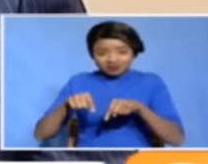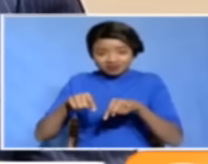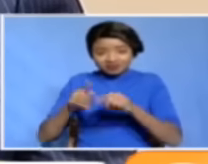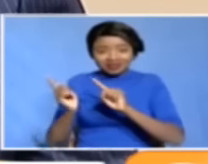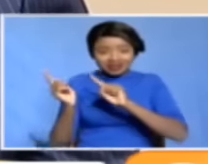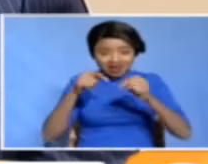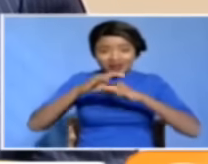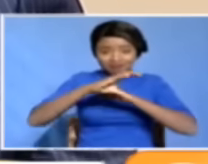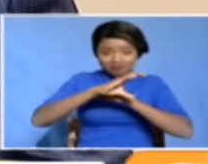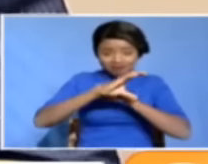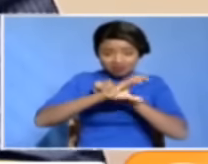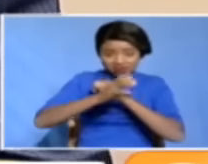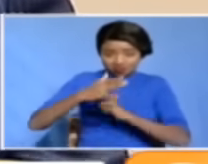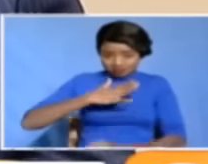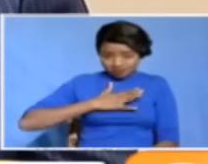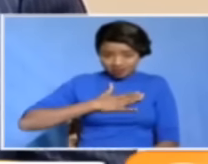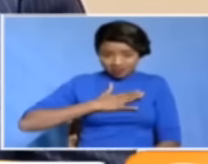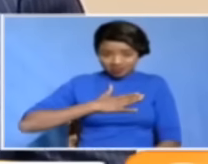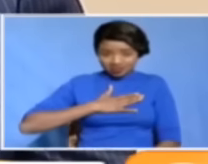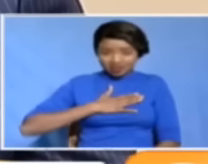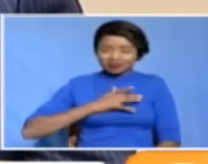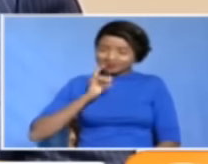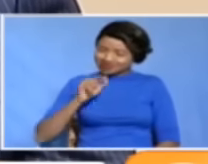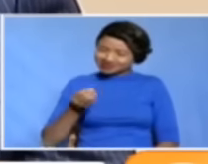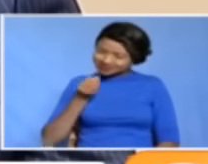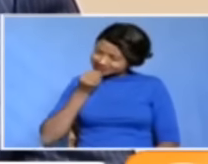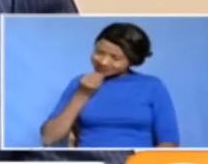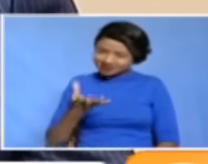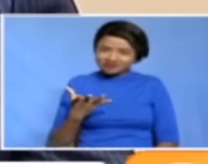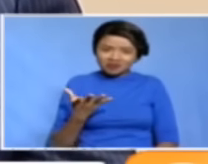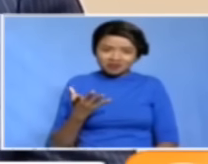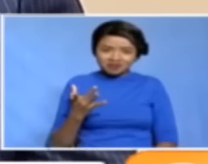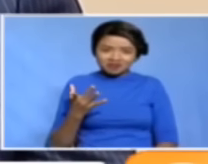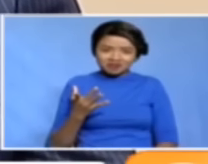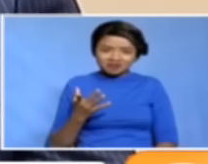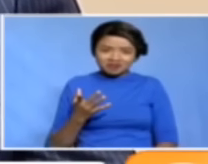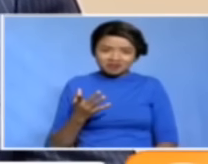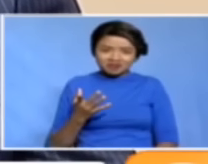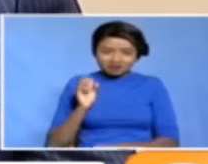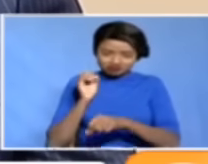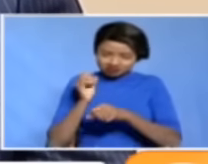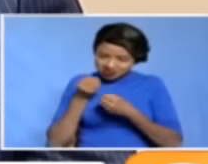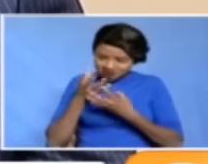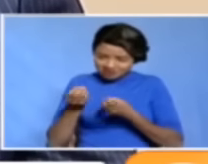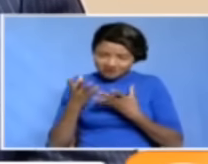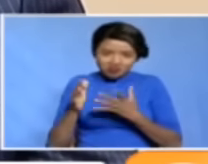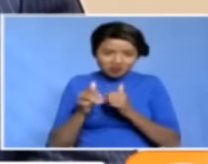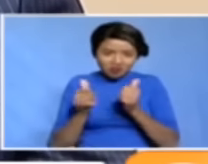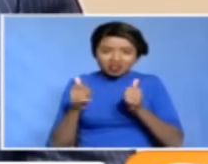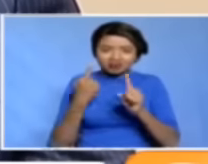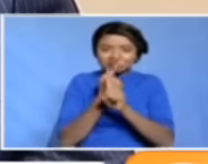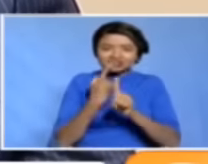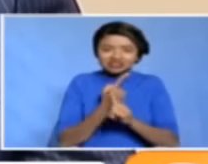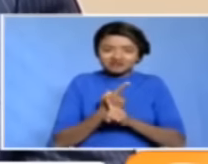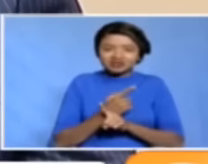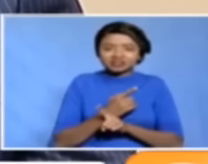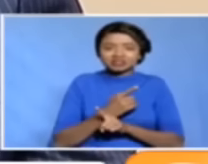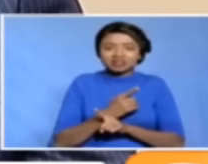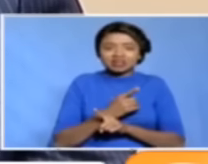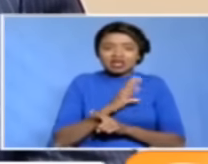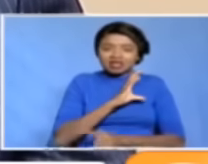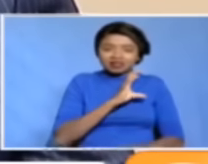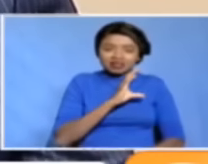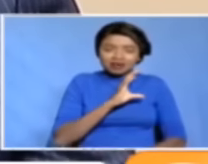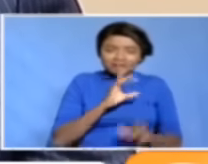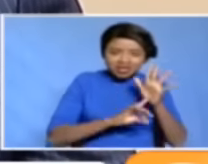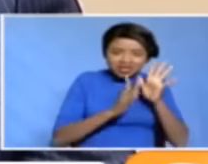he'll be briefed even before he leaves. Even before he leaves Nairobi, he will be briefed by various cabinet ministers